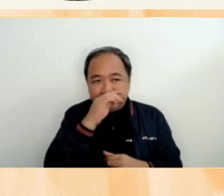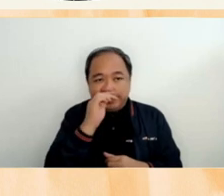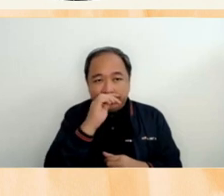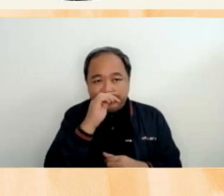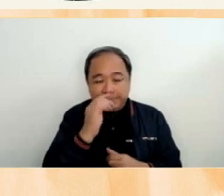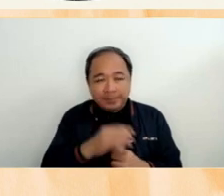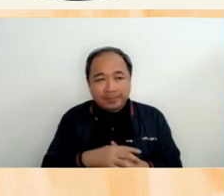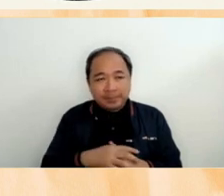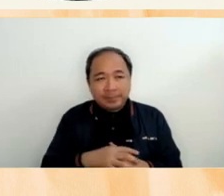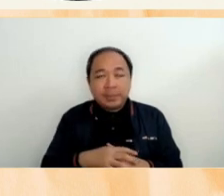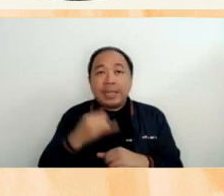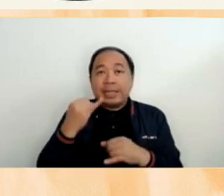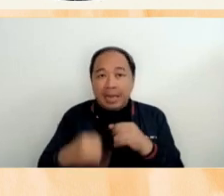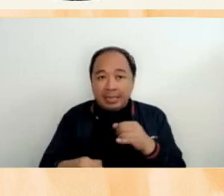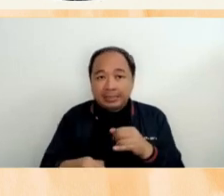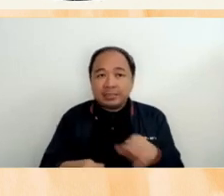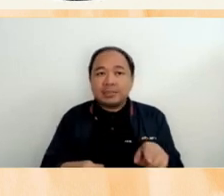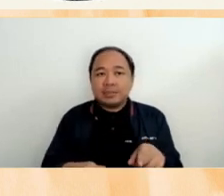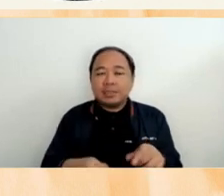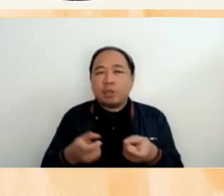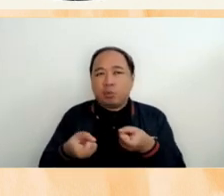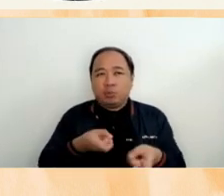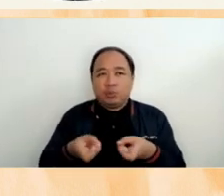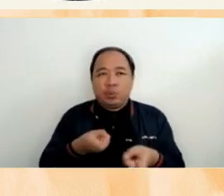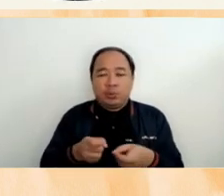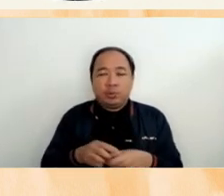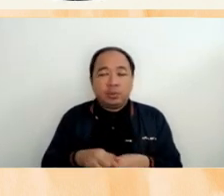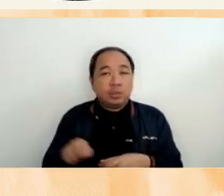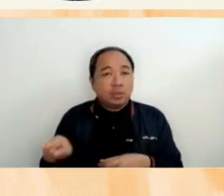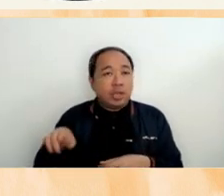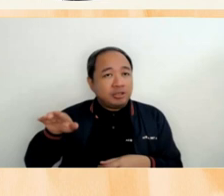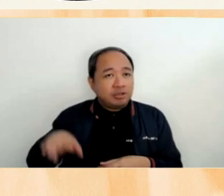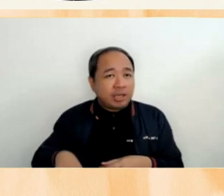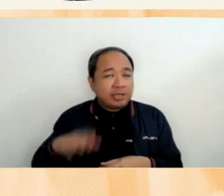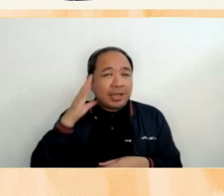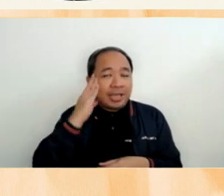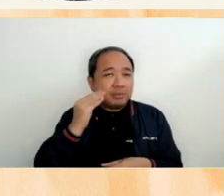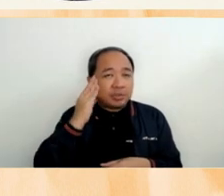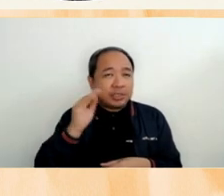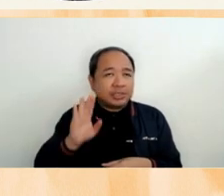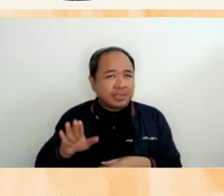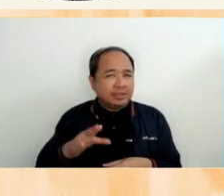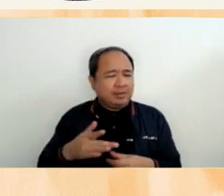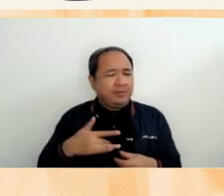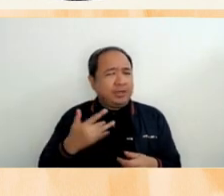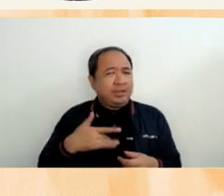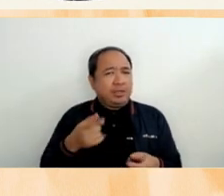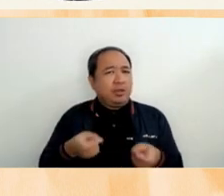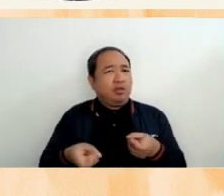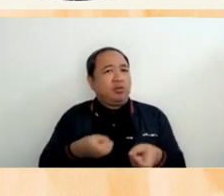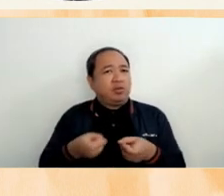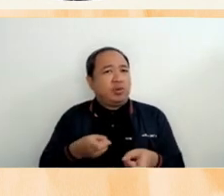Last but not the least is control. A child experiences a sense of control when they